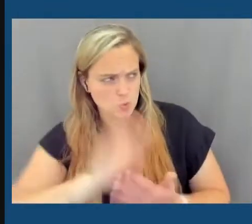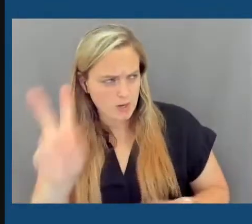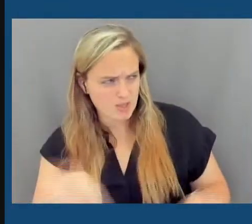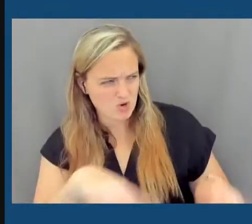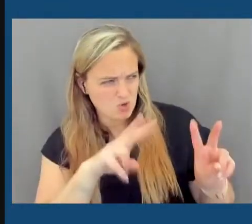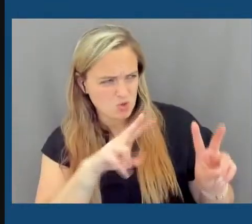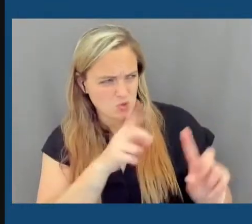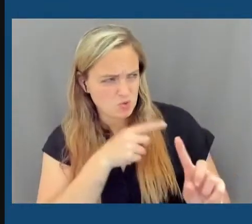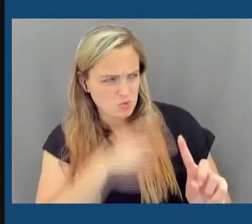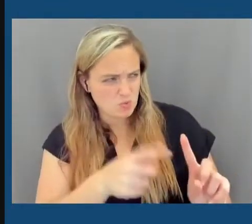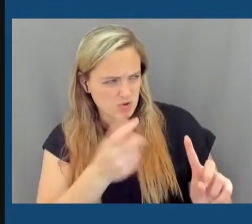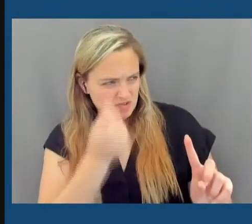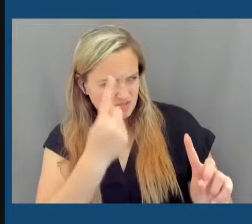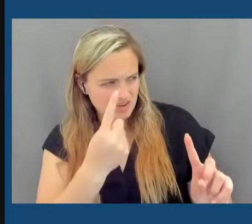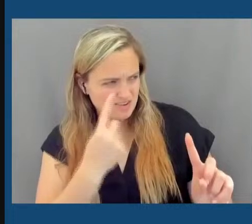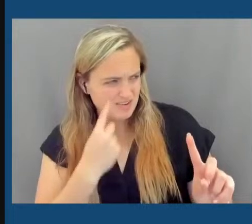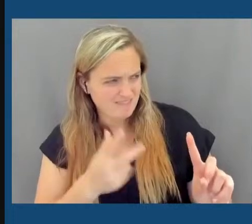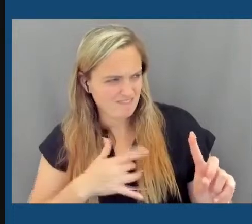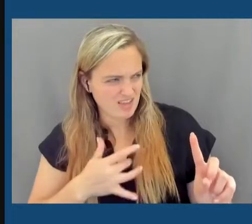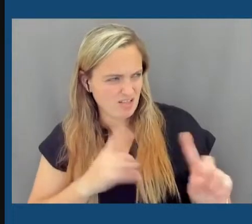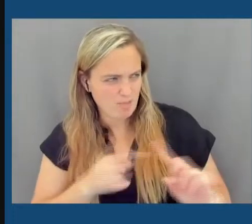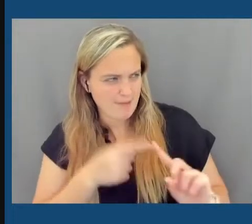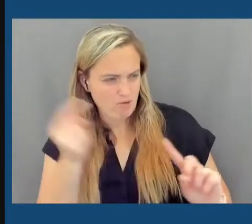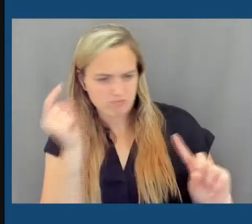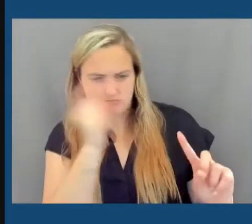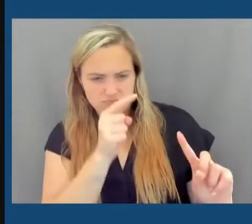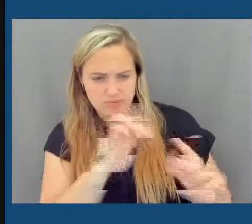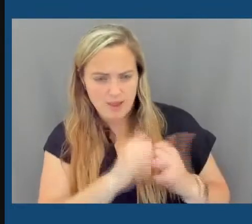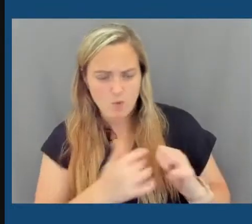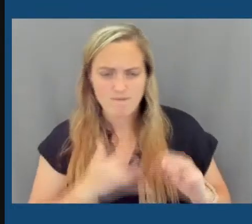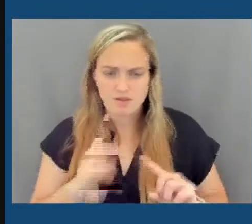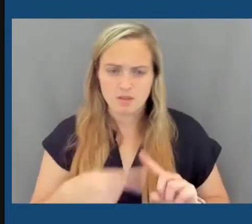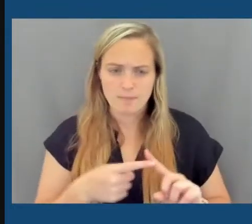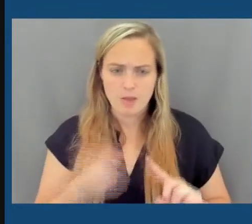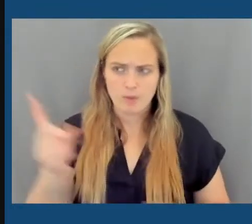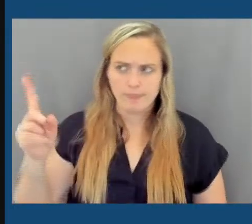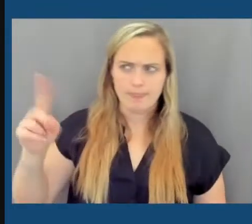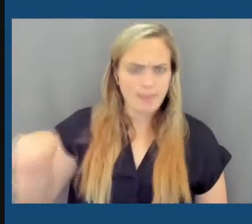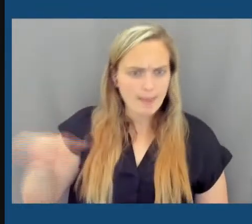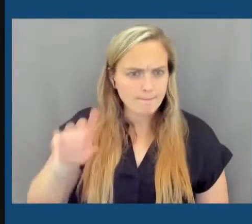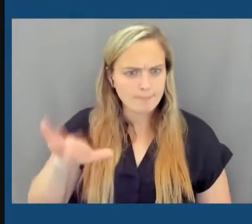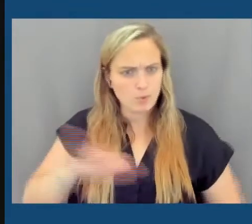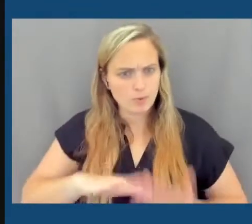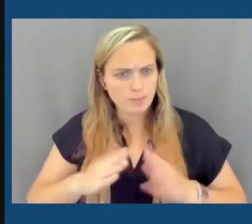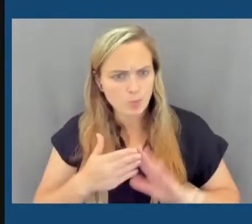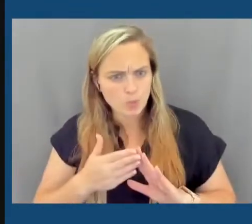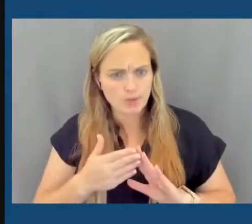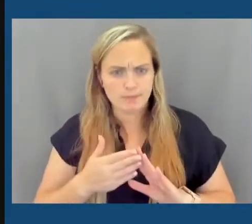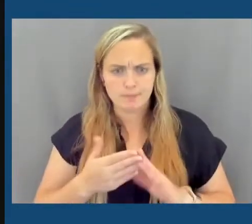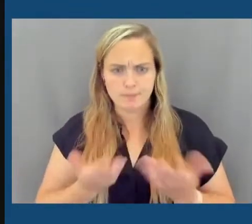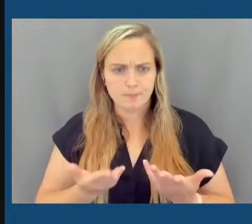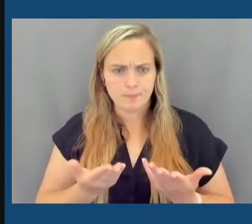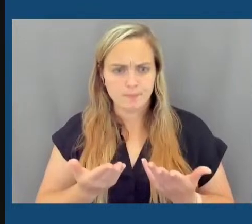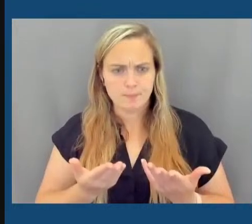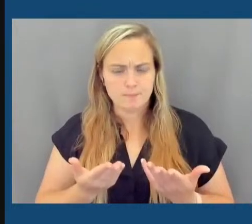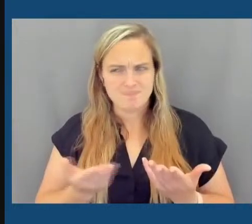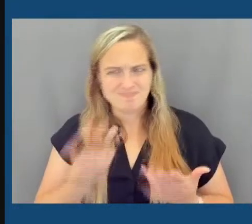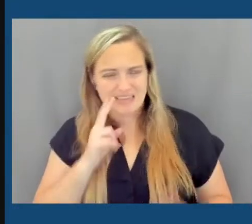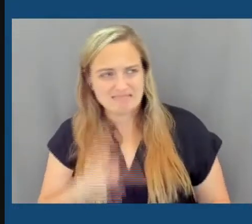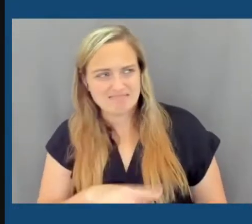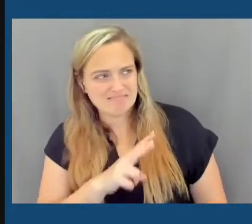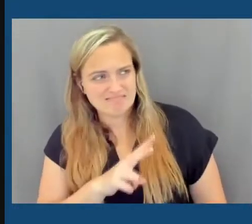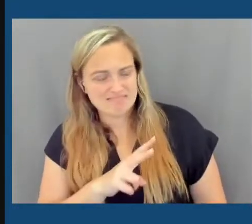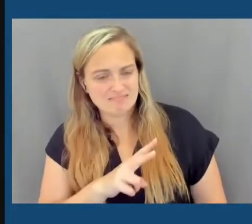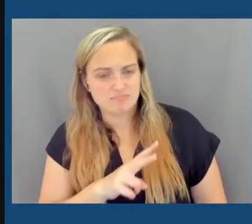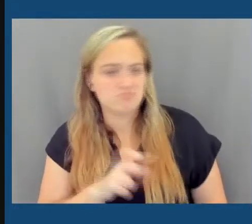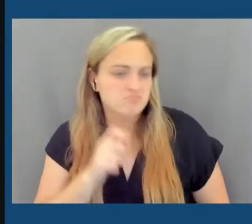What kind of message are we sending about how we feel about them and their community and their neighborhood? That wasn't something I was comfortable